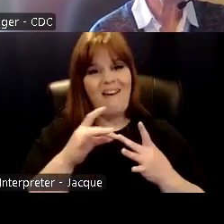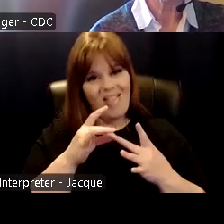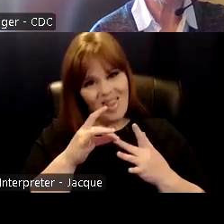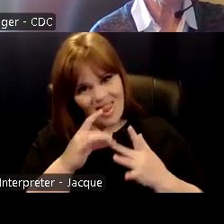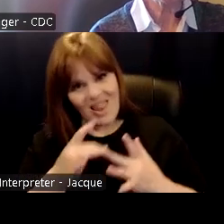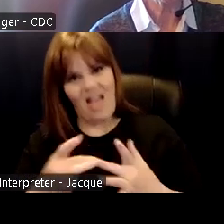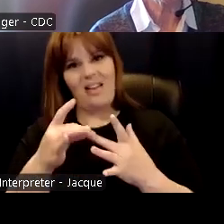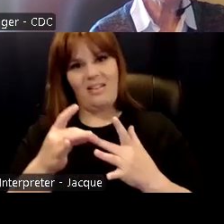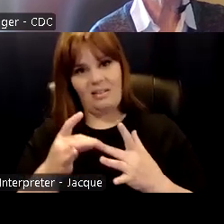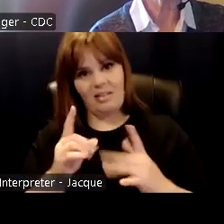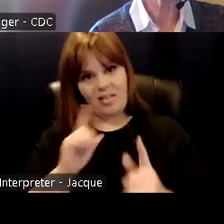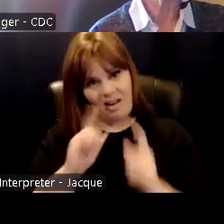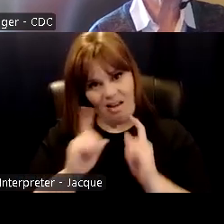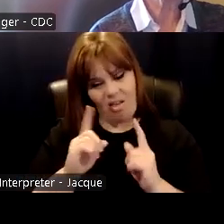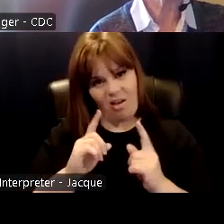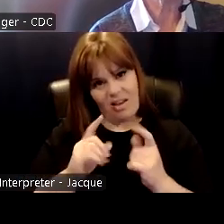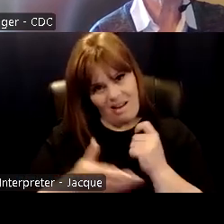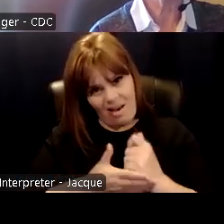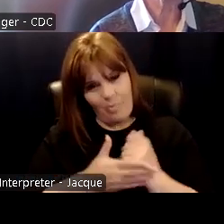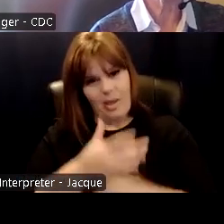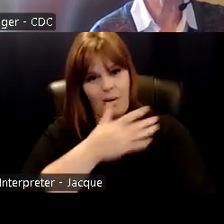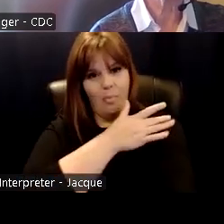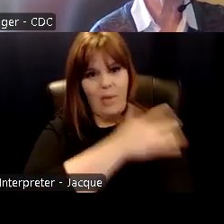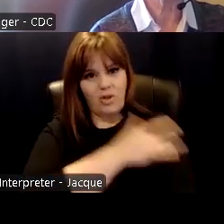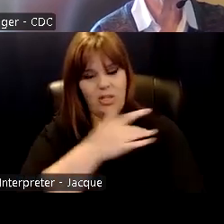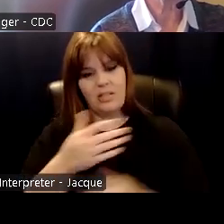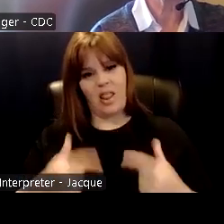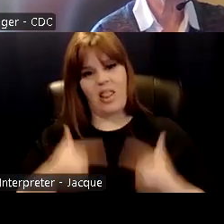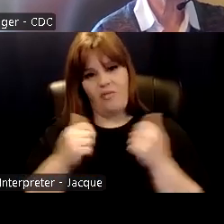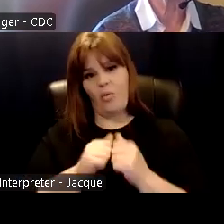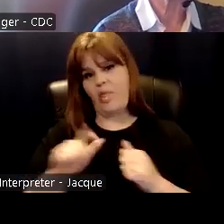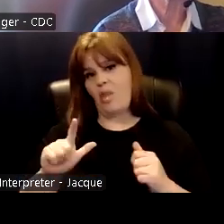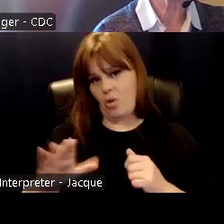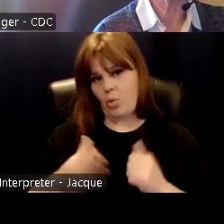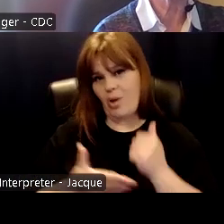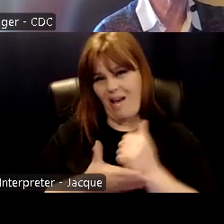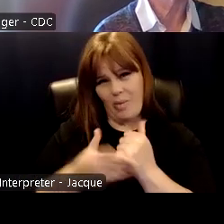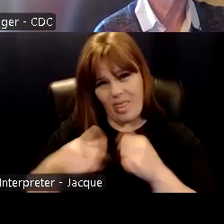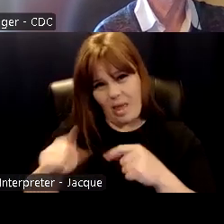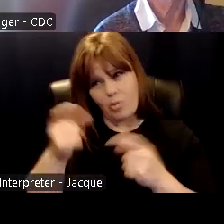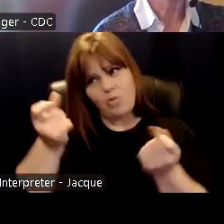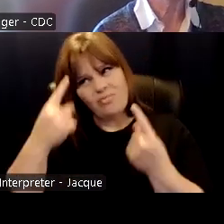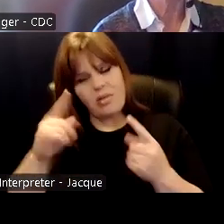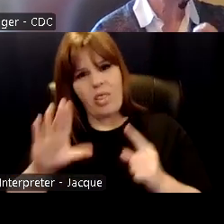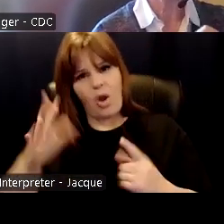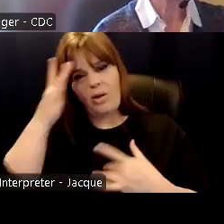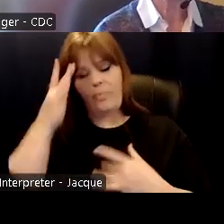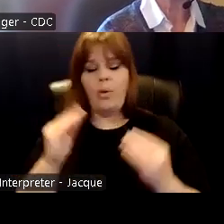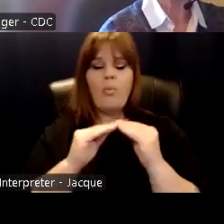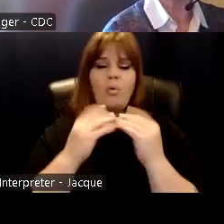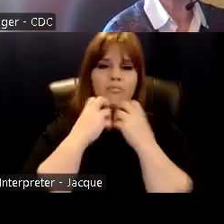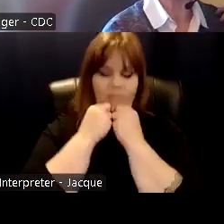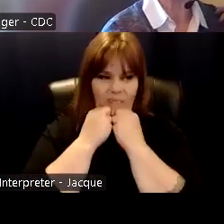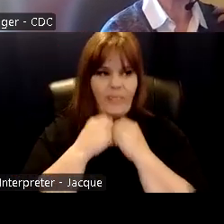in helping patients living with long COVID understand their illness and were invaluable. Now I'd like